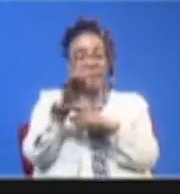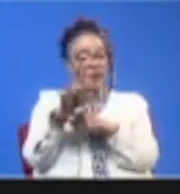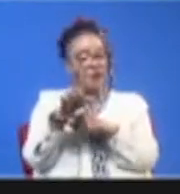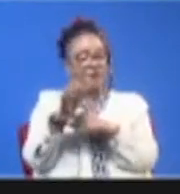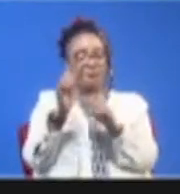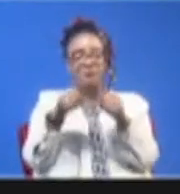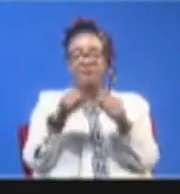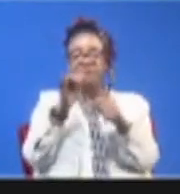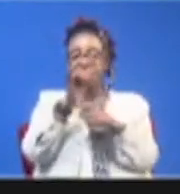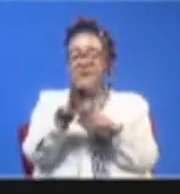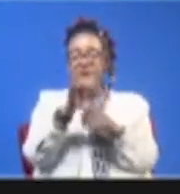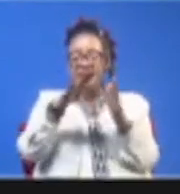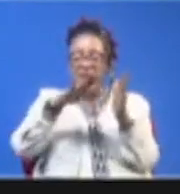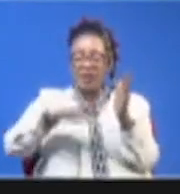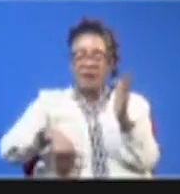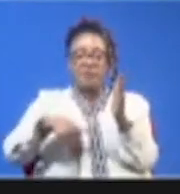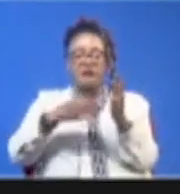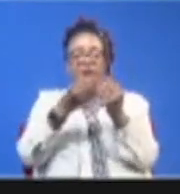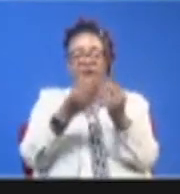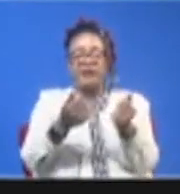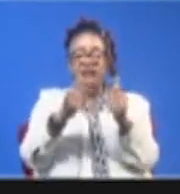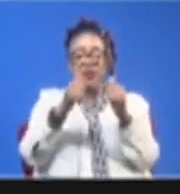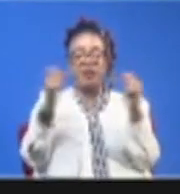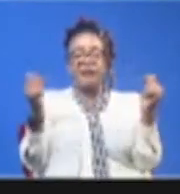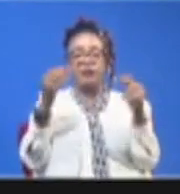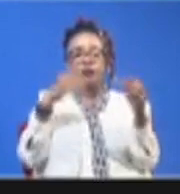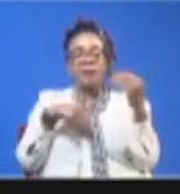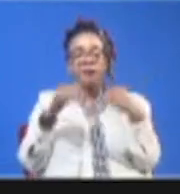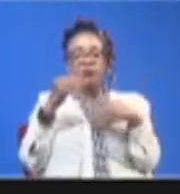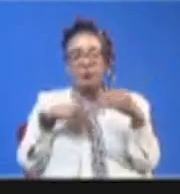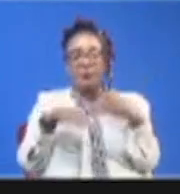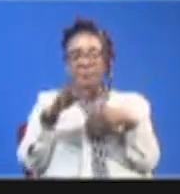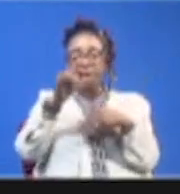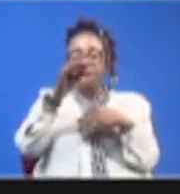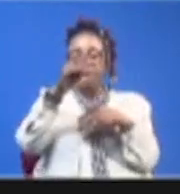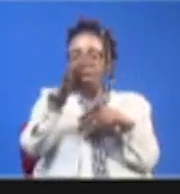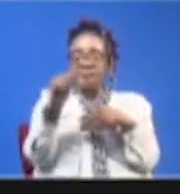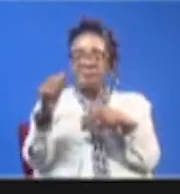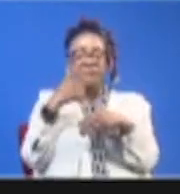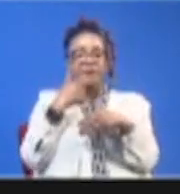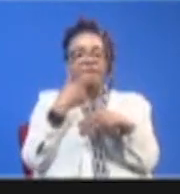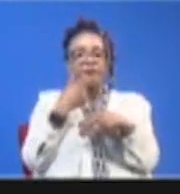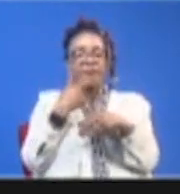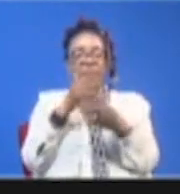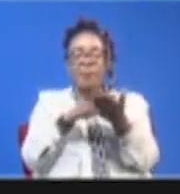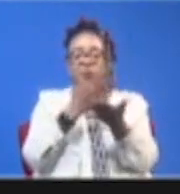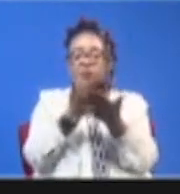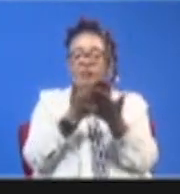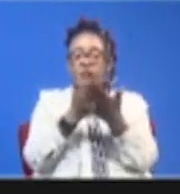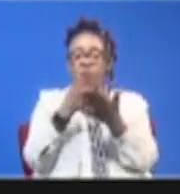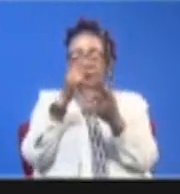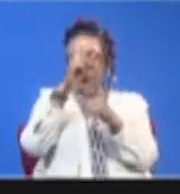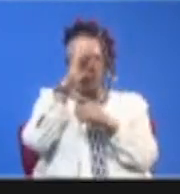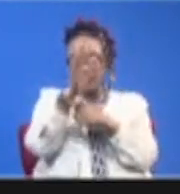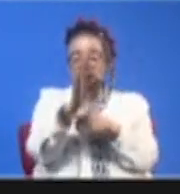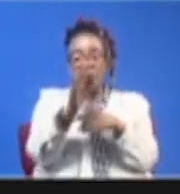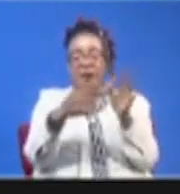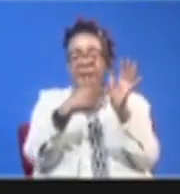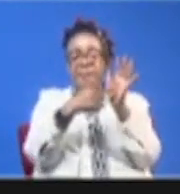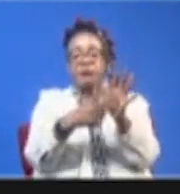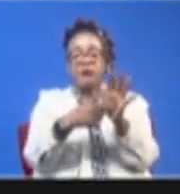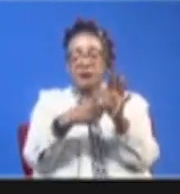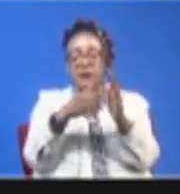has derailed the fight against corruption. EACC argues that the proposed law will be critical in exposing graft in the